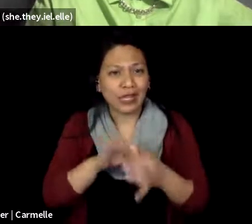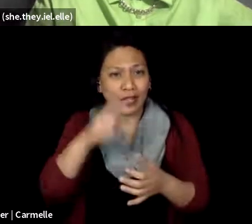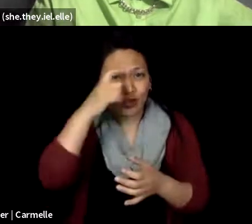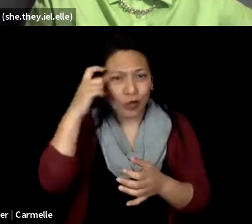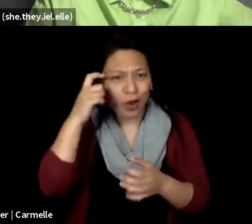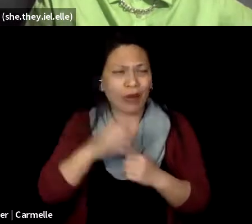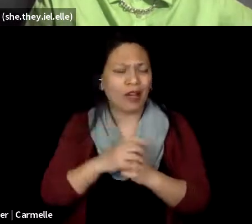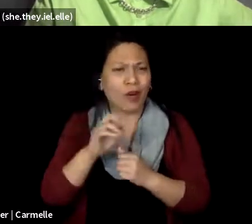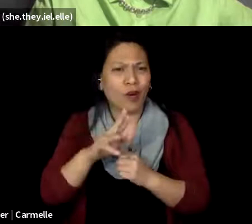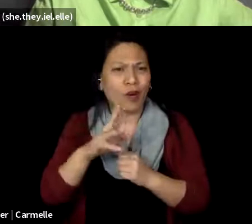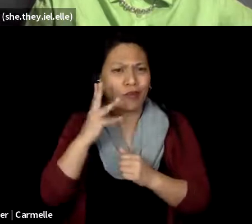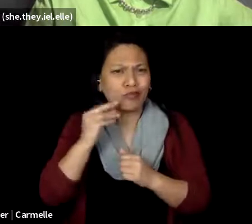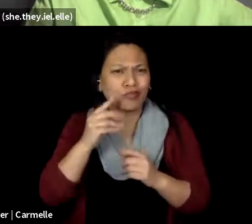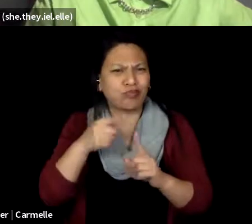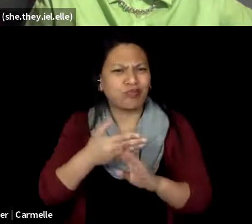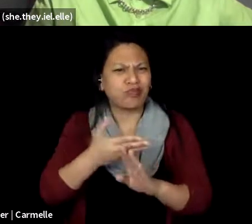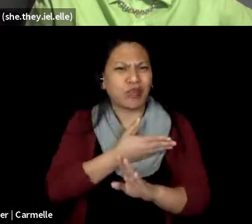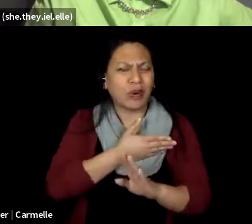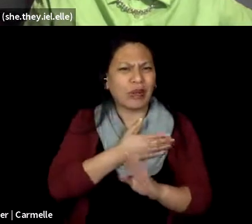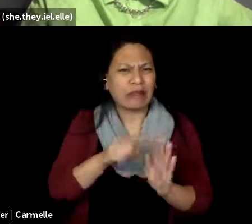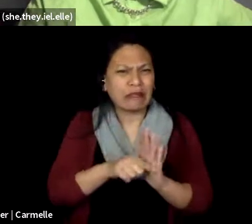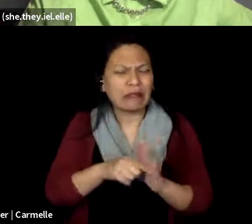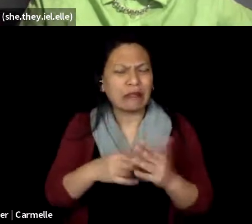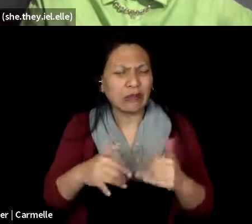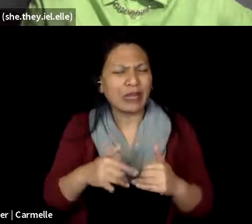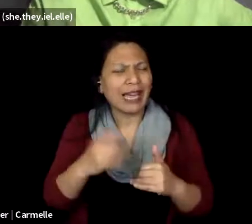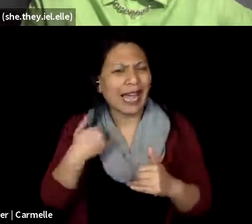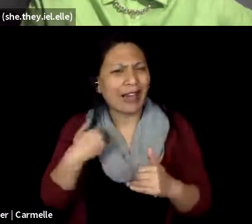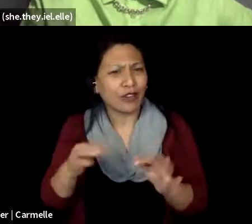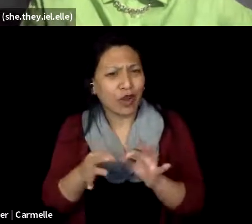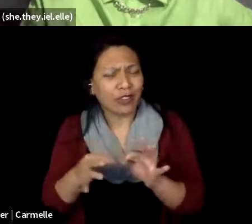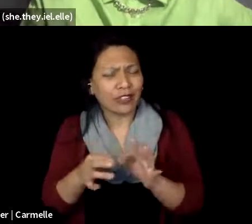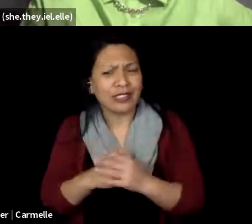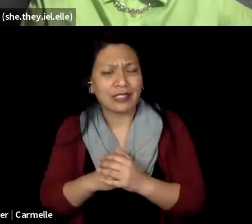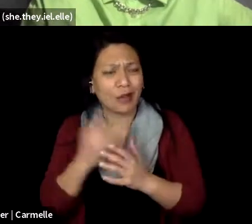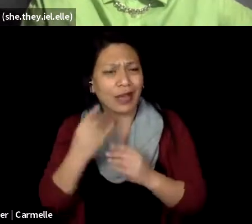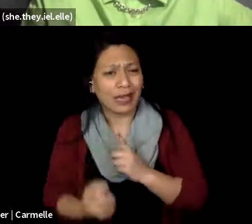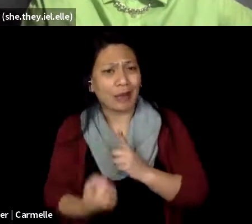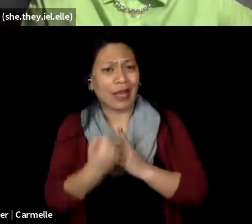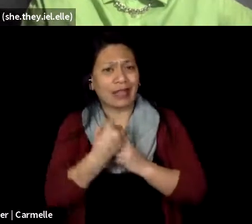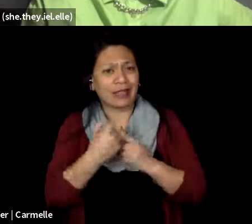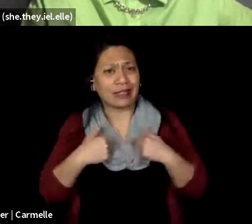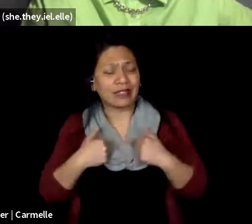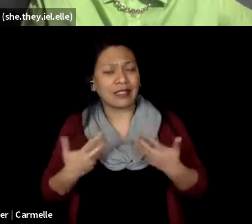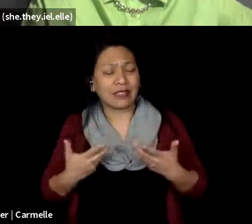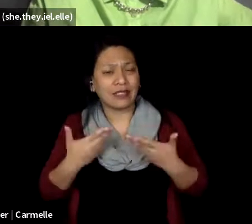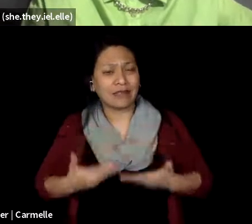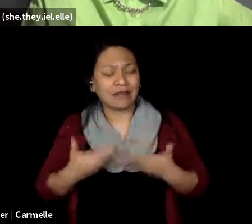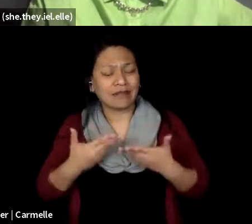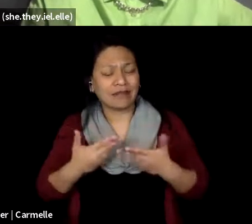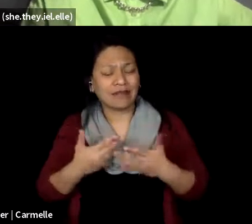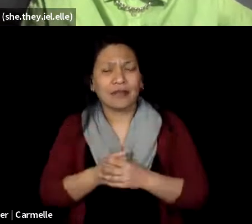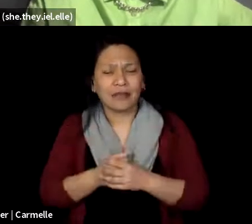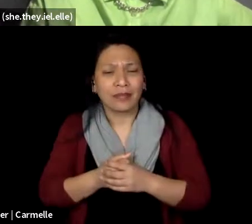there needs to be a cost to cover that because it takes its toll. And often the artists that are speaking about these things